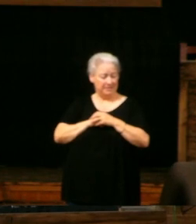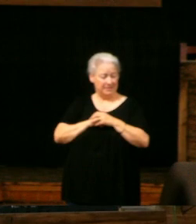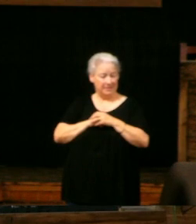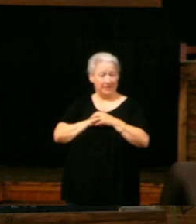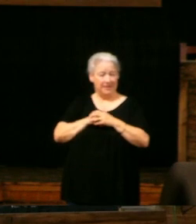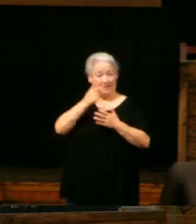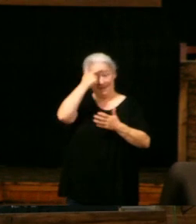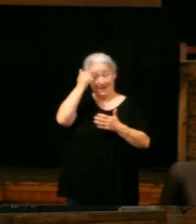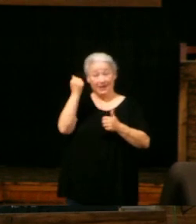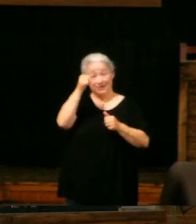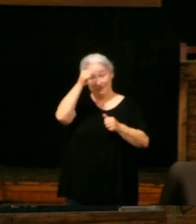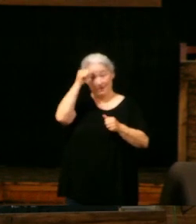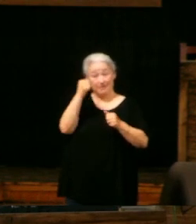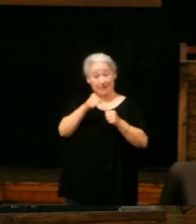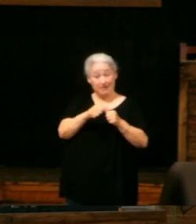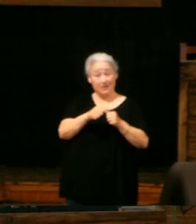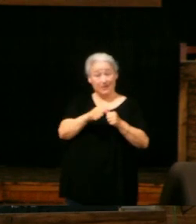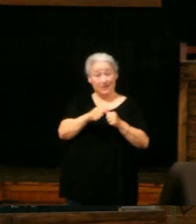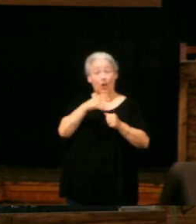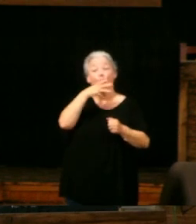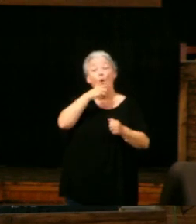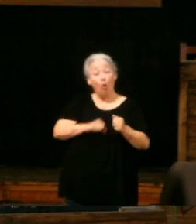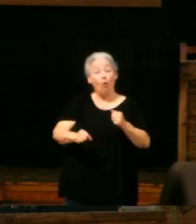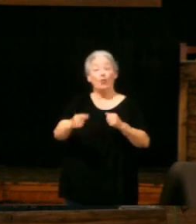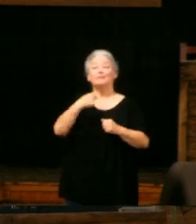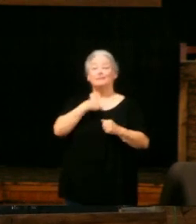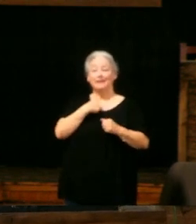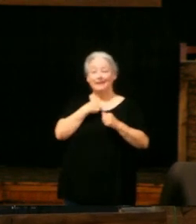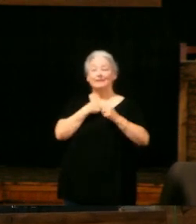because they remember me that way.